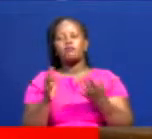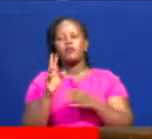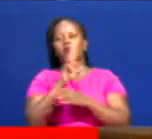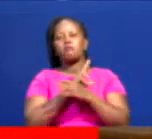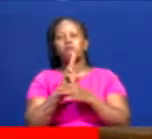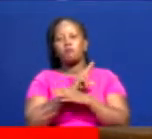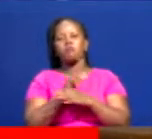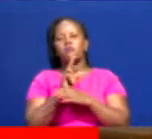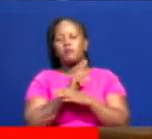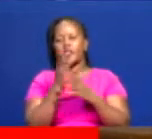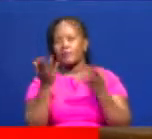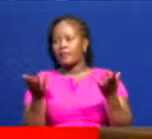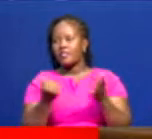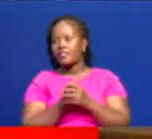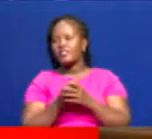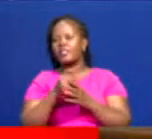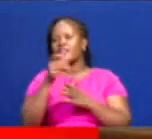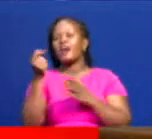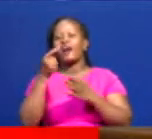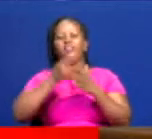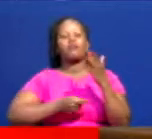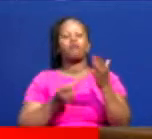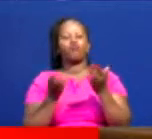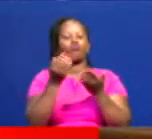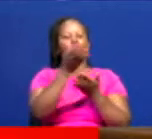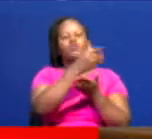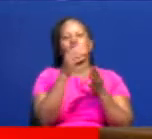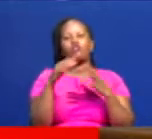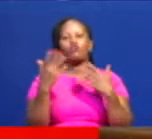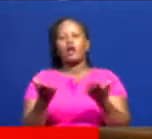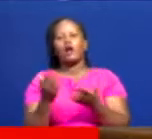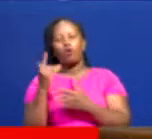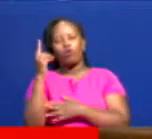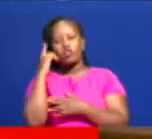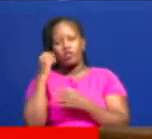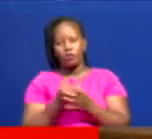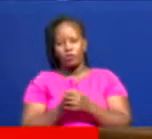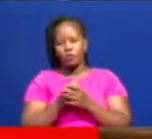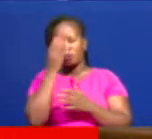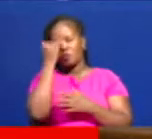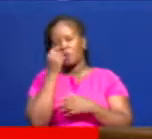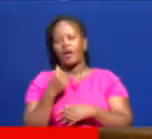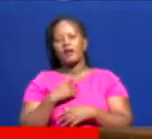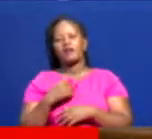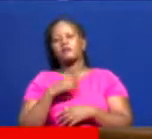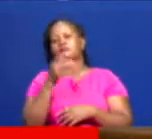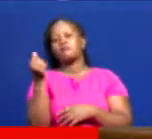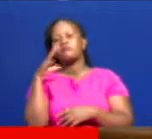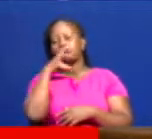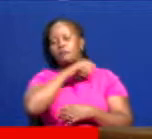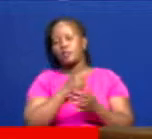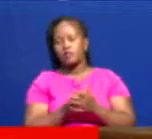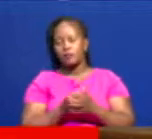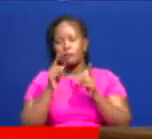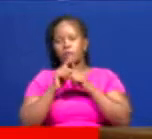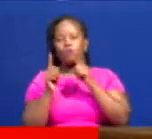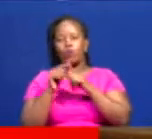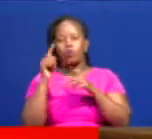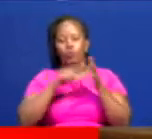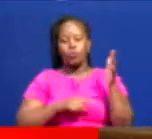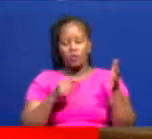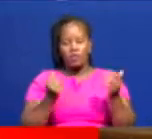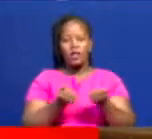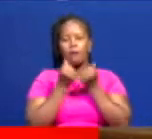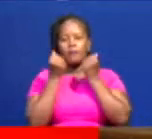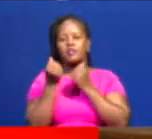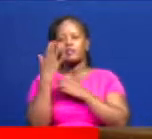expenditure, where are the revenues in law? Why are there no revenues in law? And what happened to the revenue, the